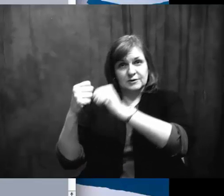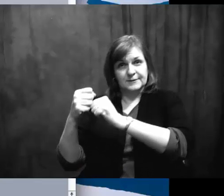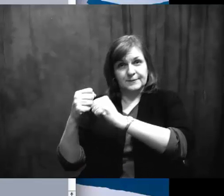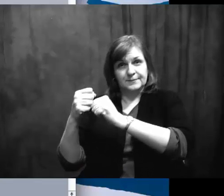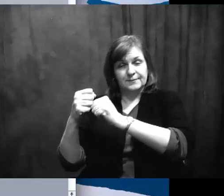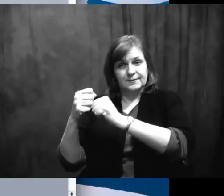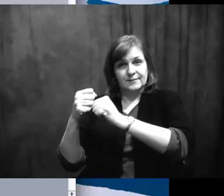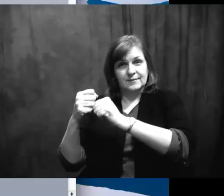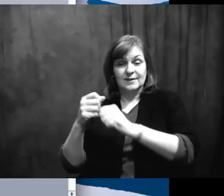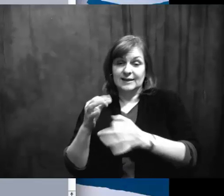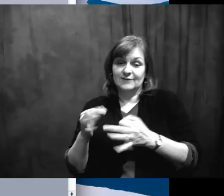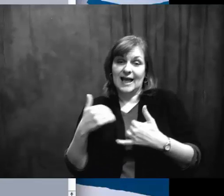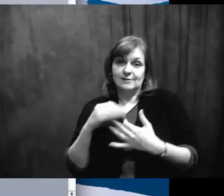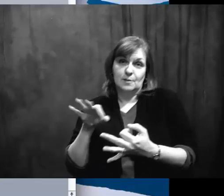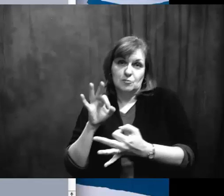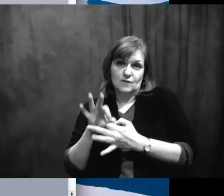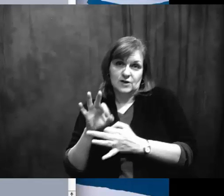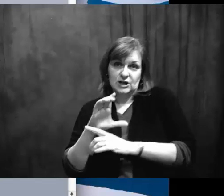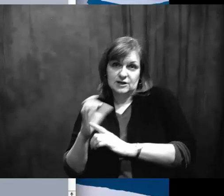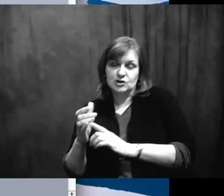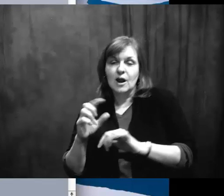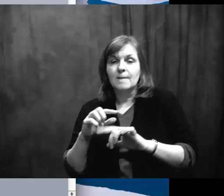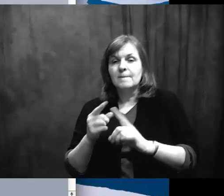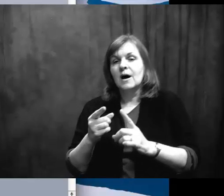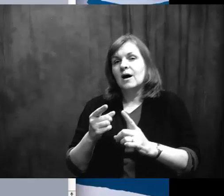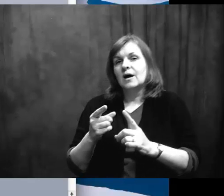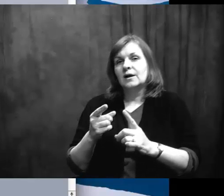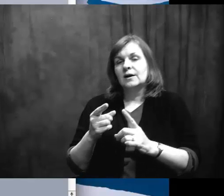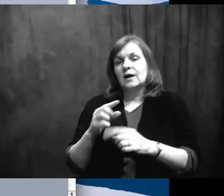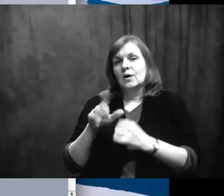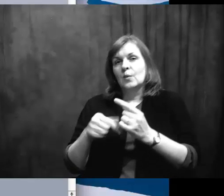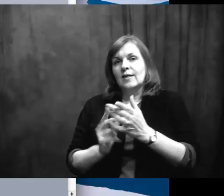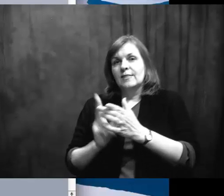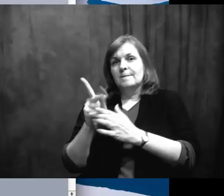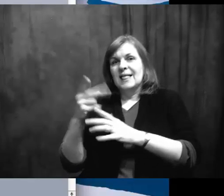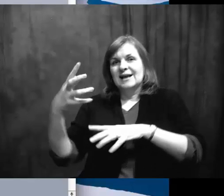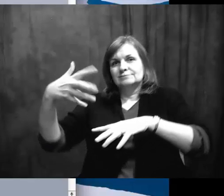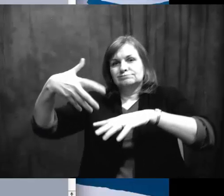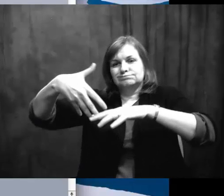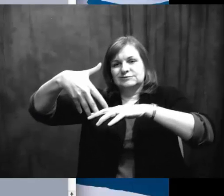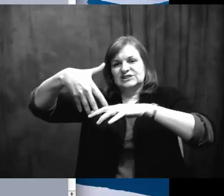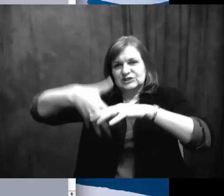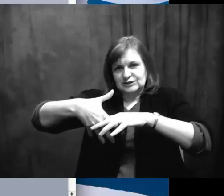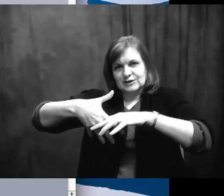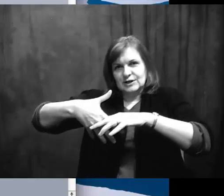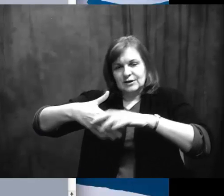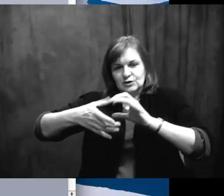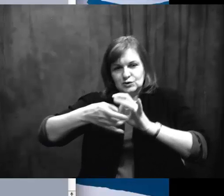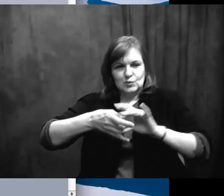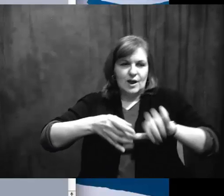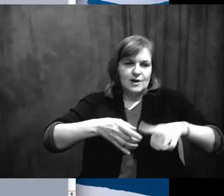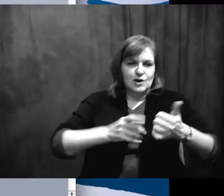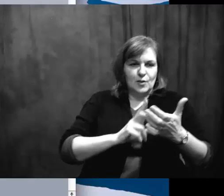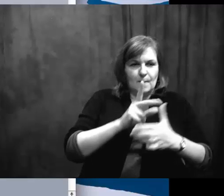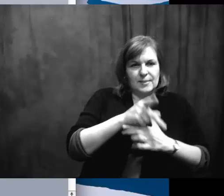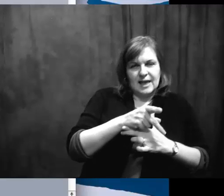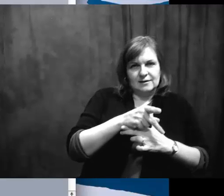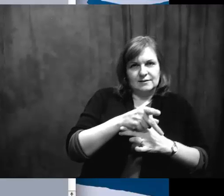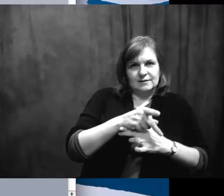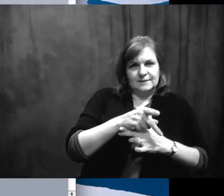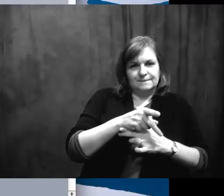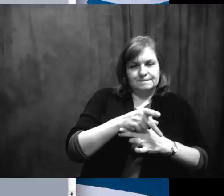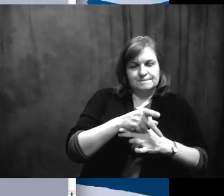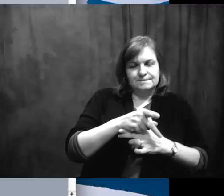type structure under perfect conditions, but the problem is that mistletoe has